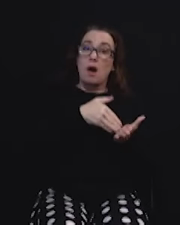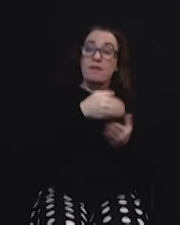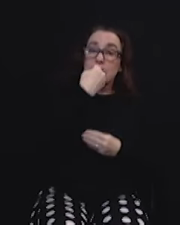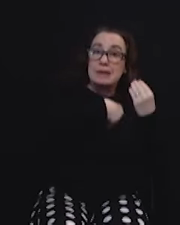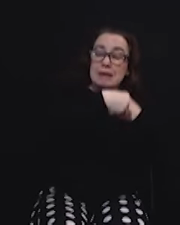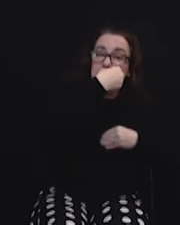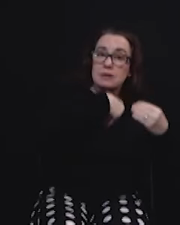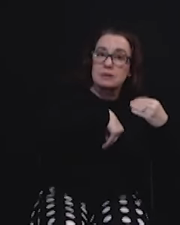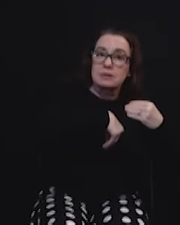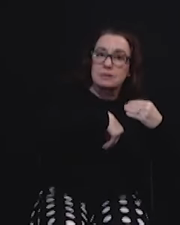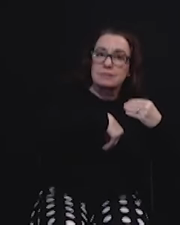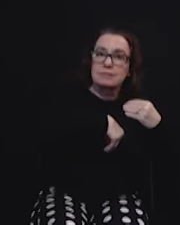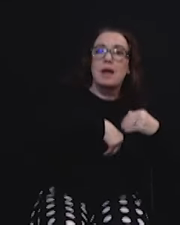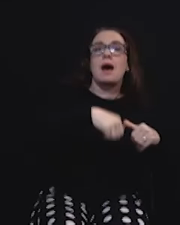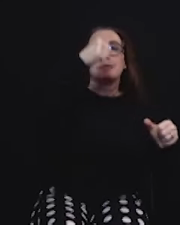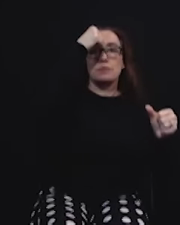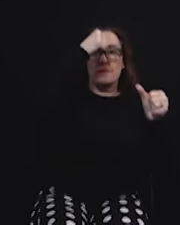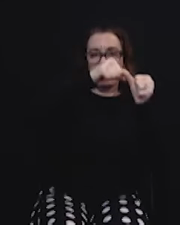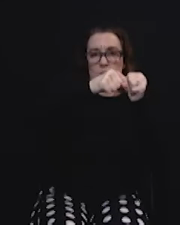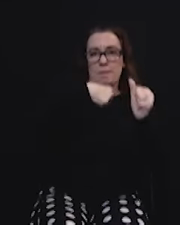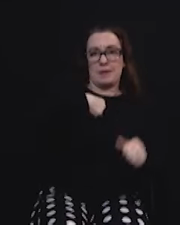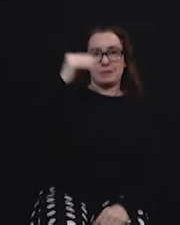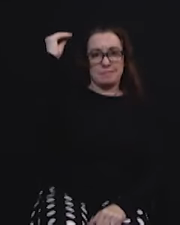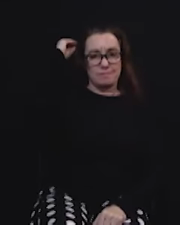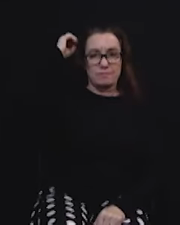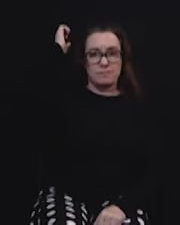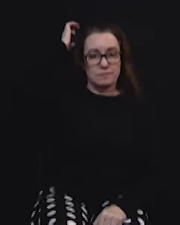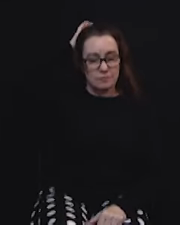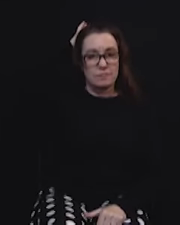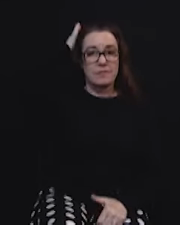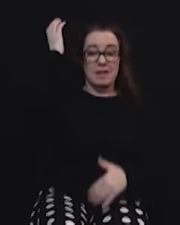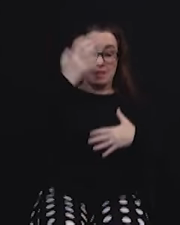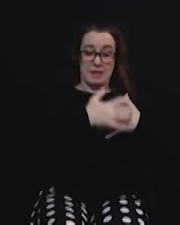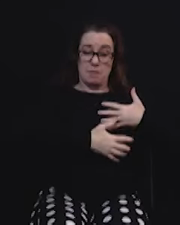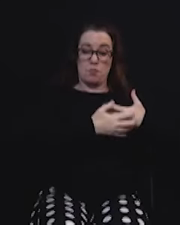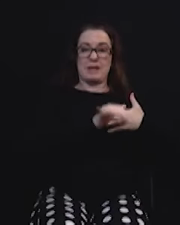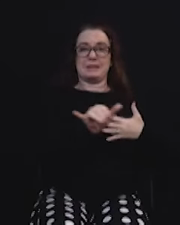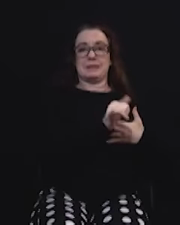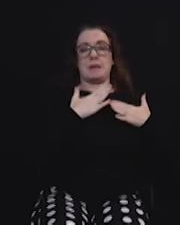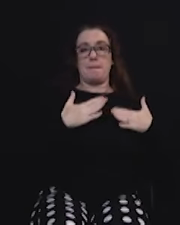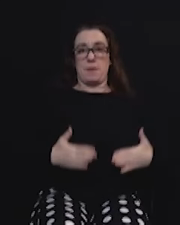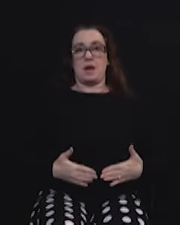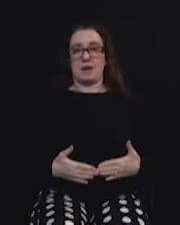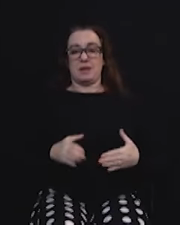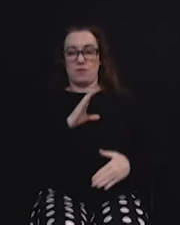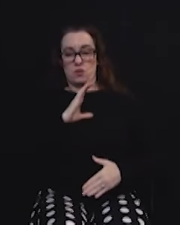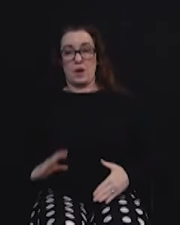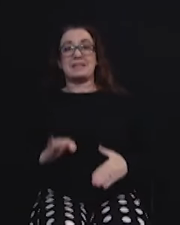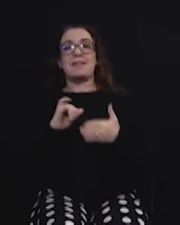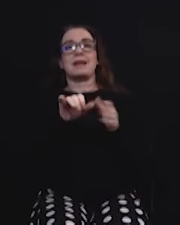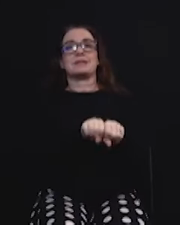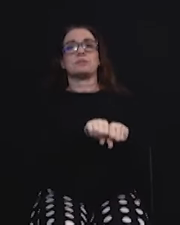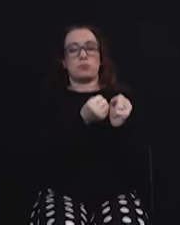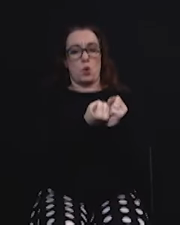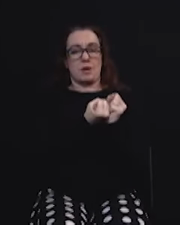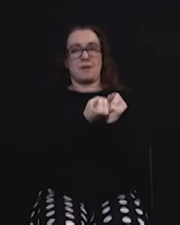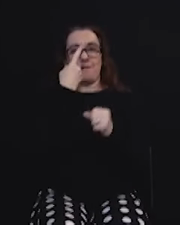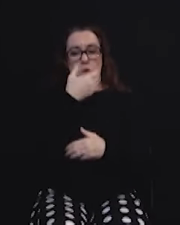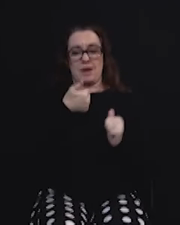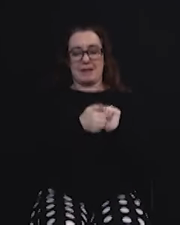so in remembrance of me." This is the body of Christ, broken for each of us as we take and eat.